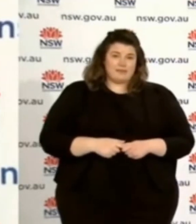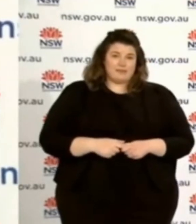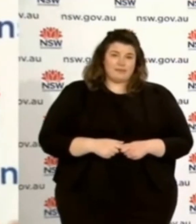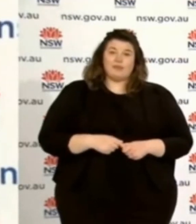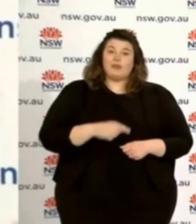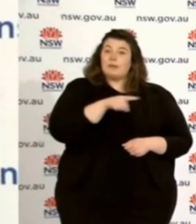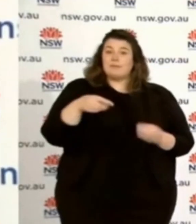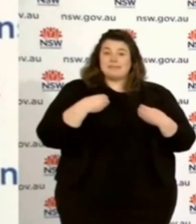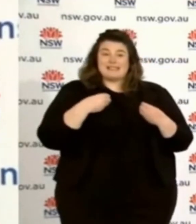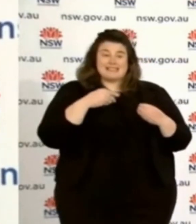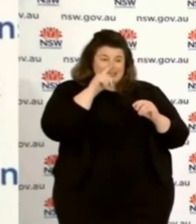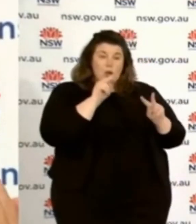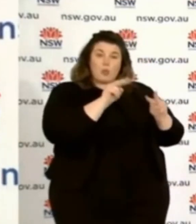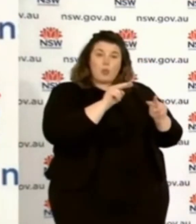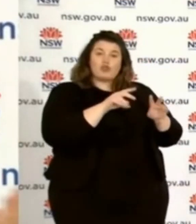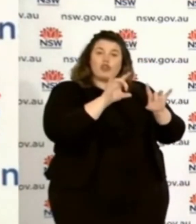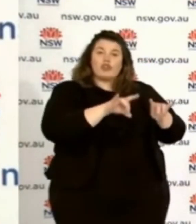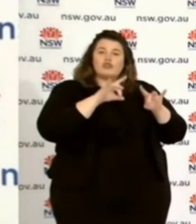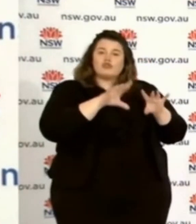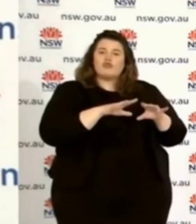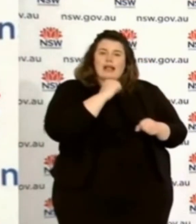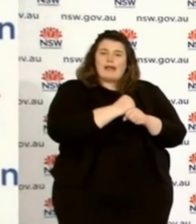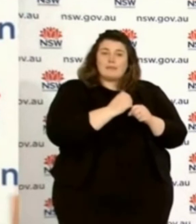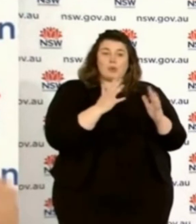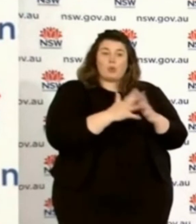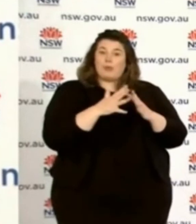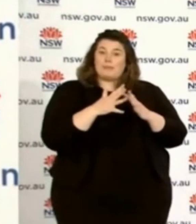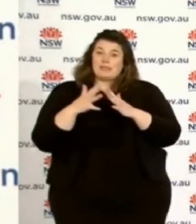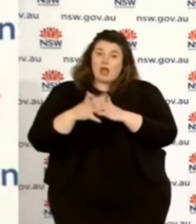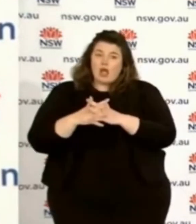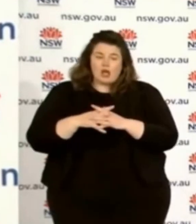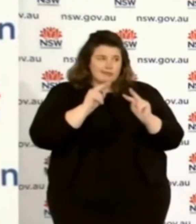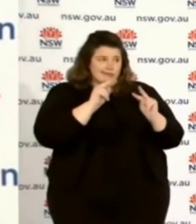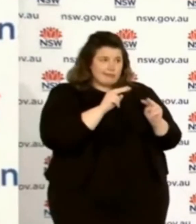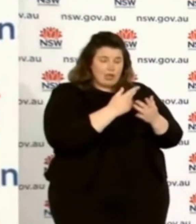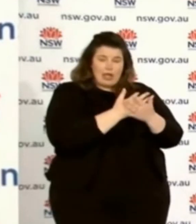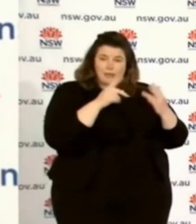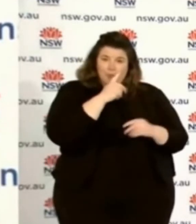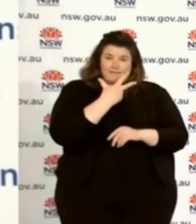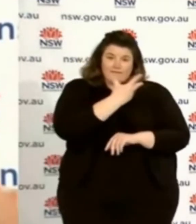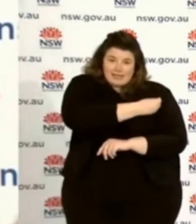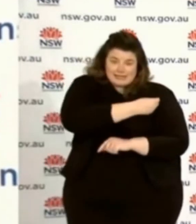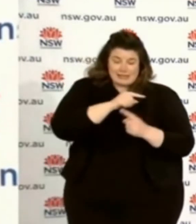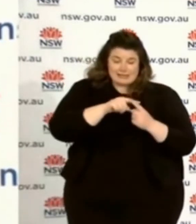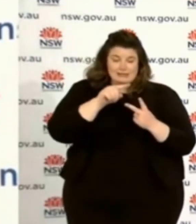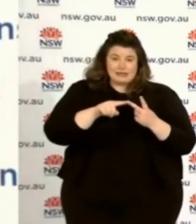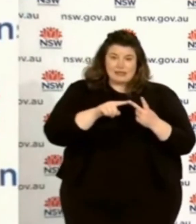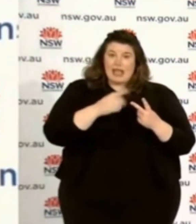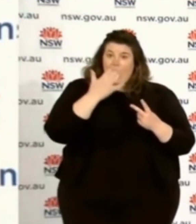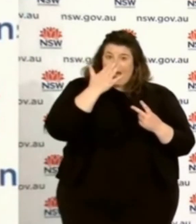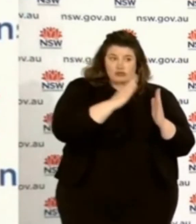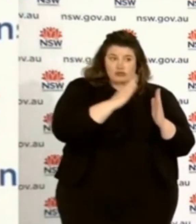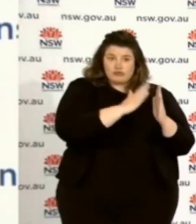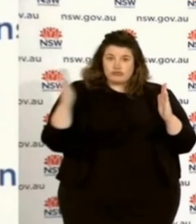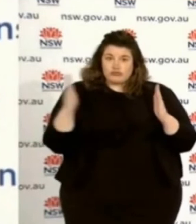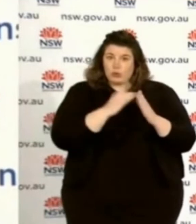publicly reported every day on the Commonwealth website. And so you can go there and track how many people were vaccinated, you can track the age distribution of